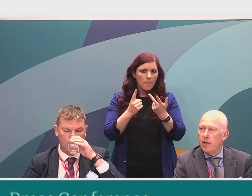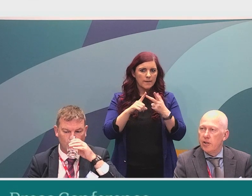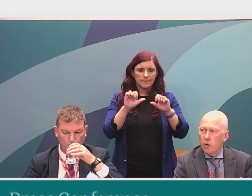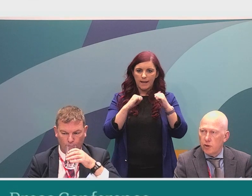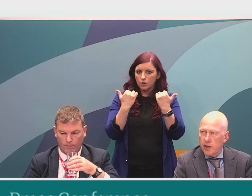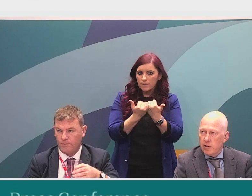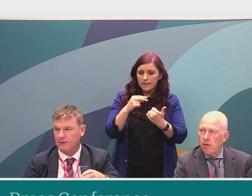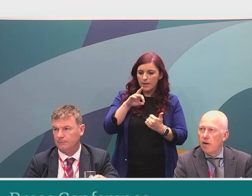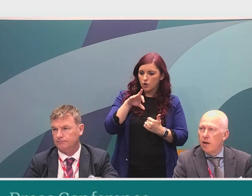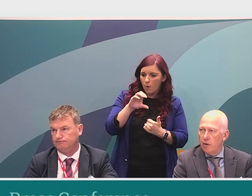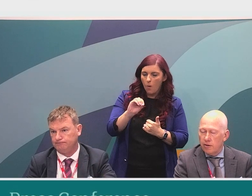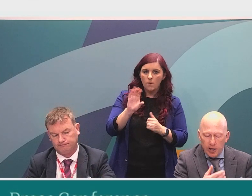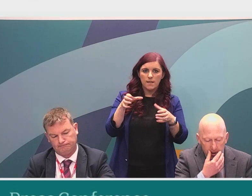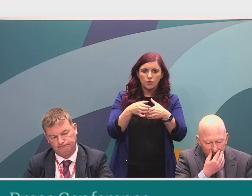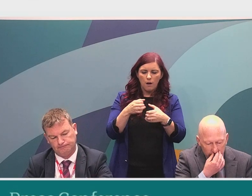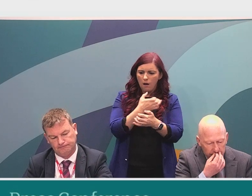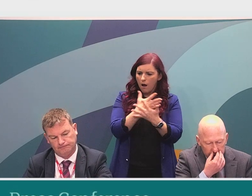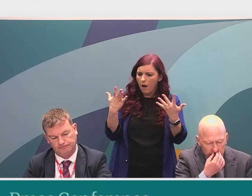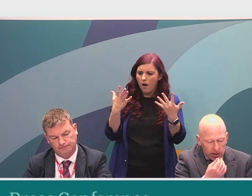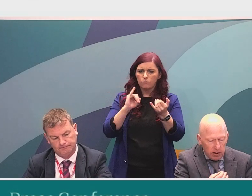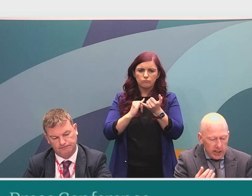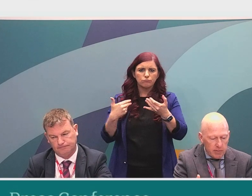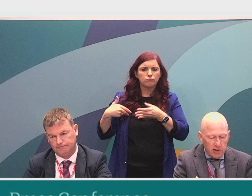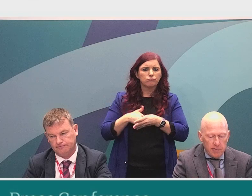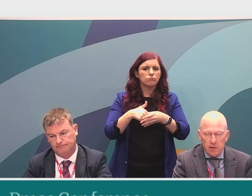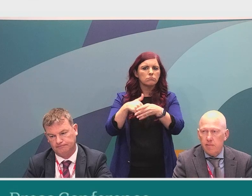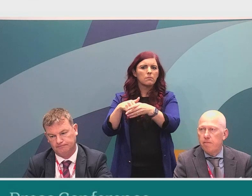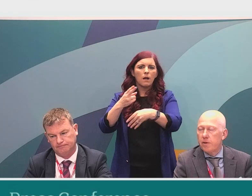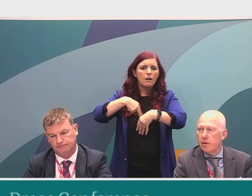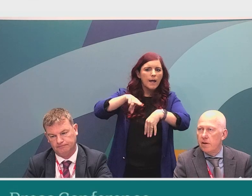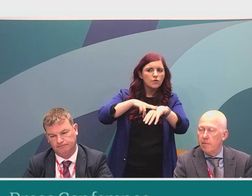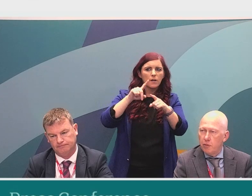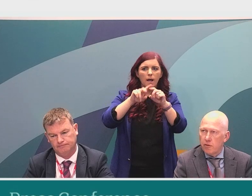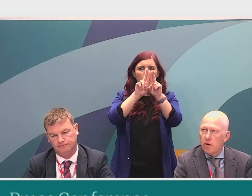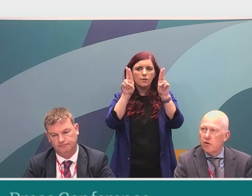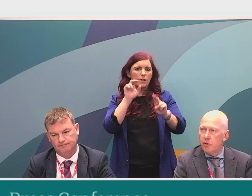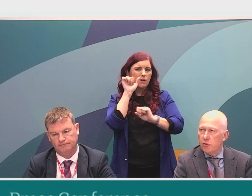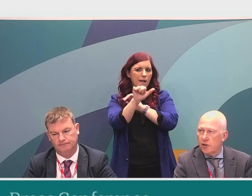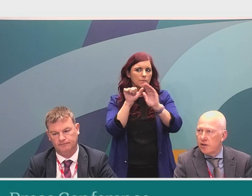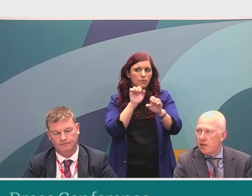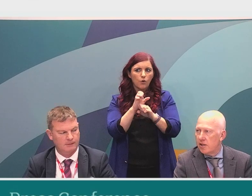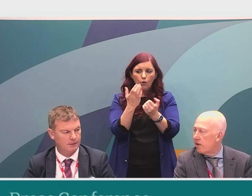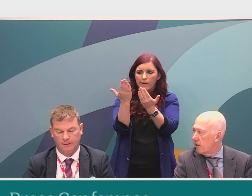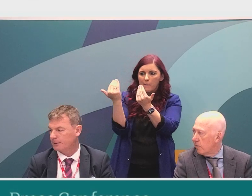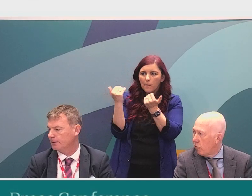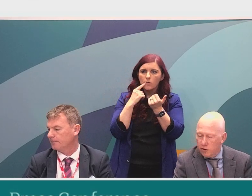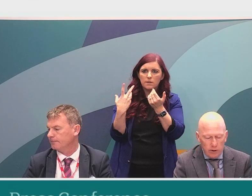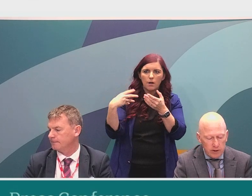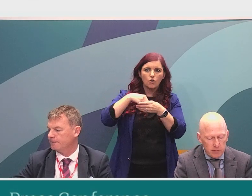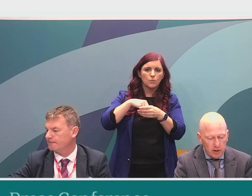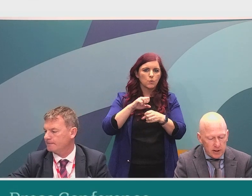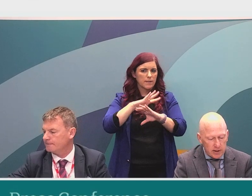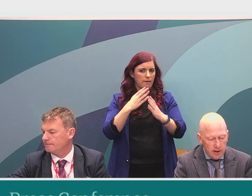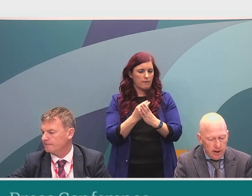the NGO sector, and other national and international experts for their input, contributions, assistance and support throughout